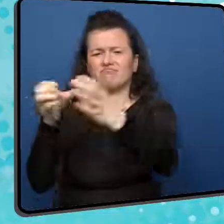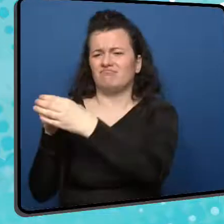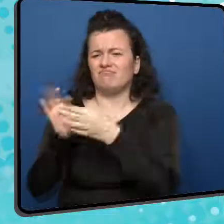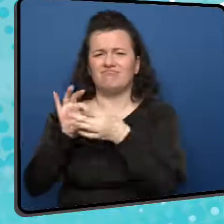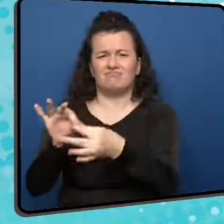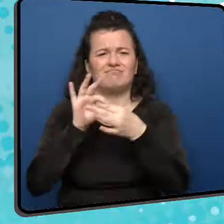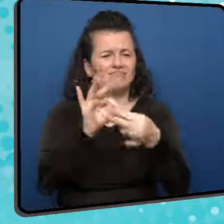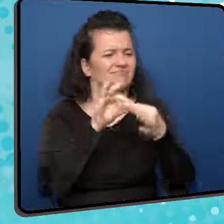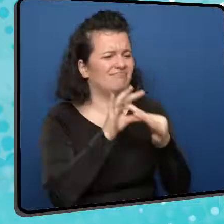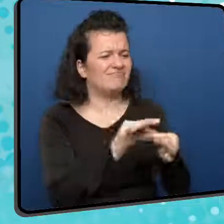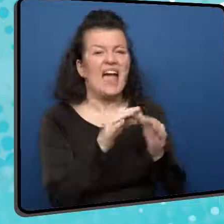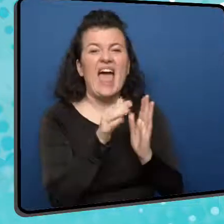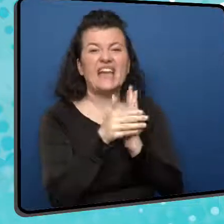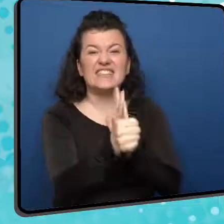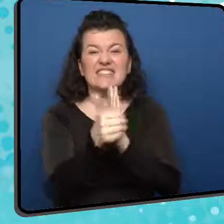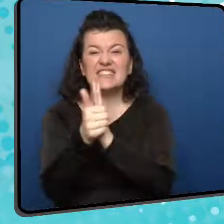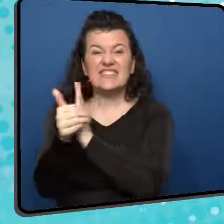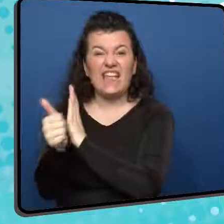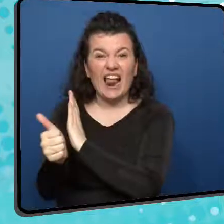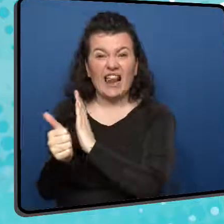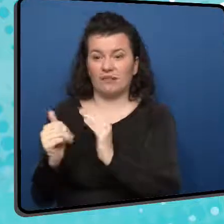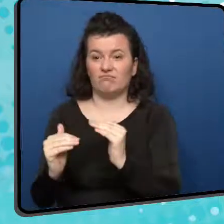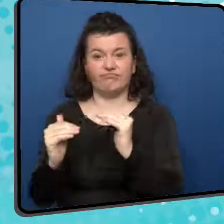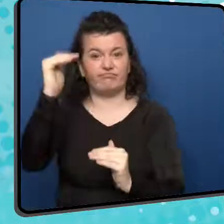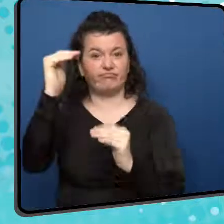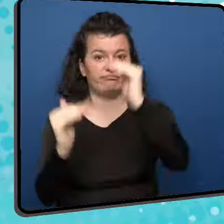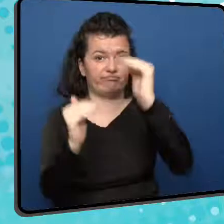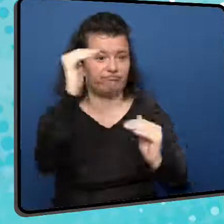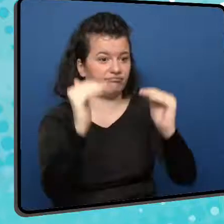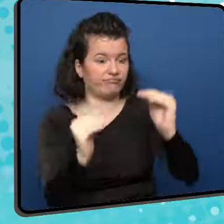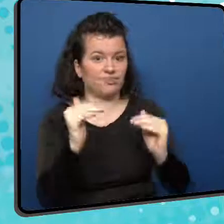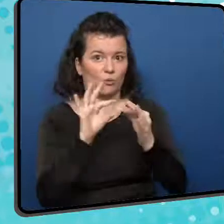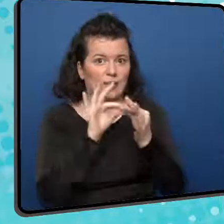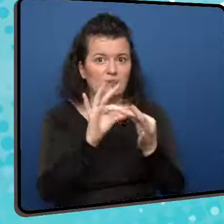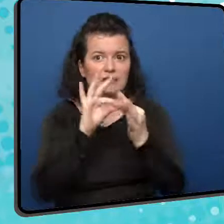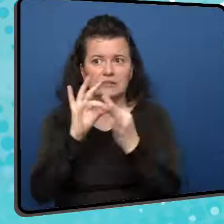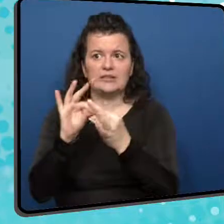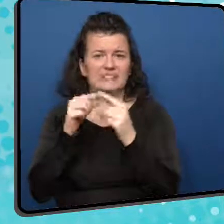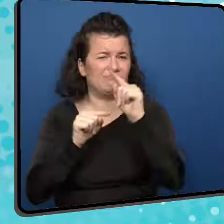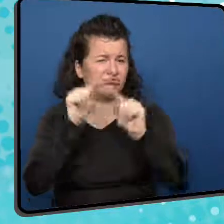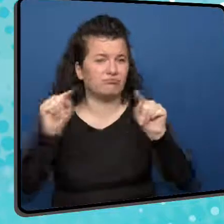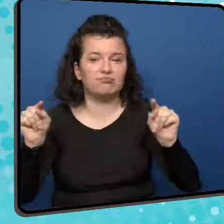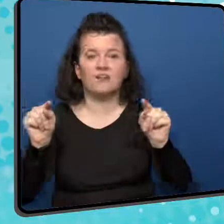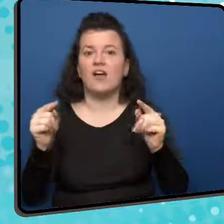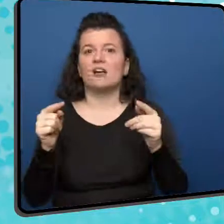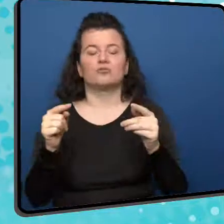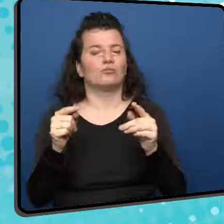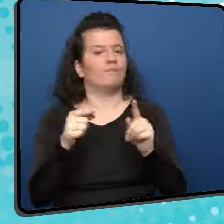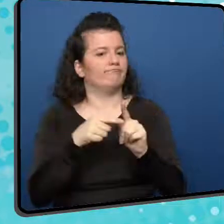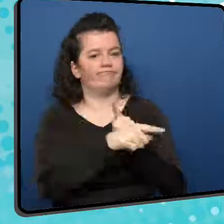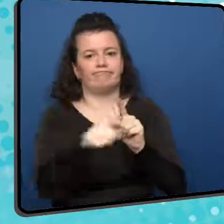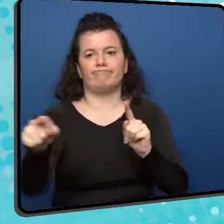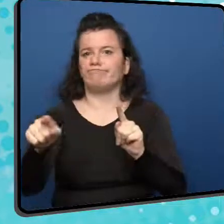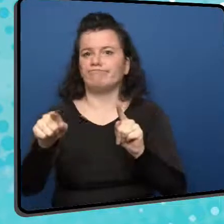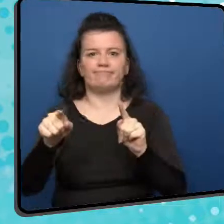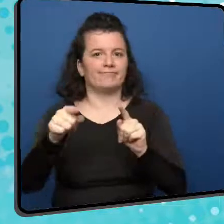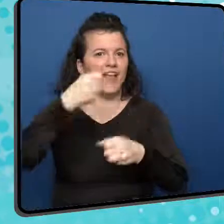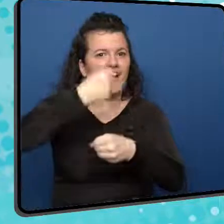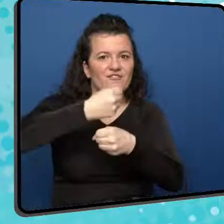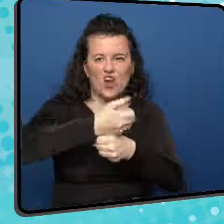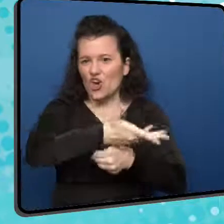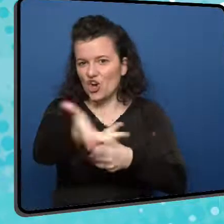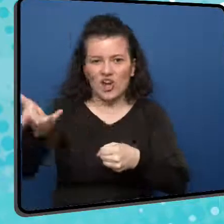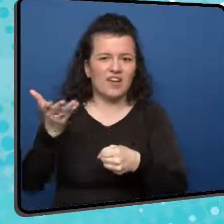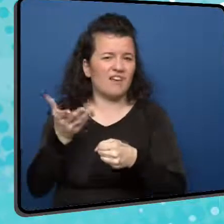and it makes for a completely different, you need a diverse audience, you need a